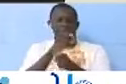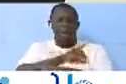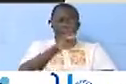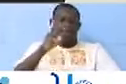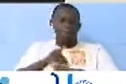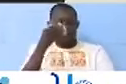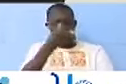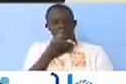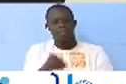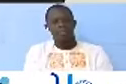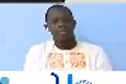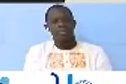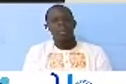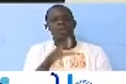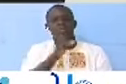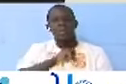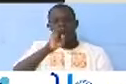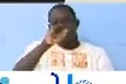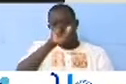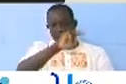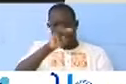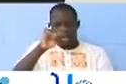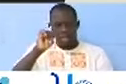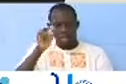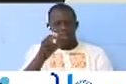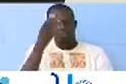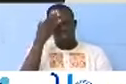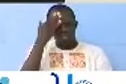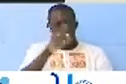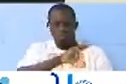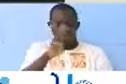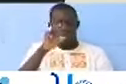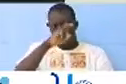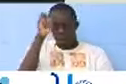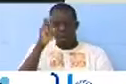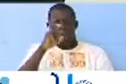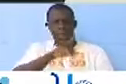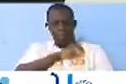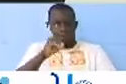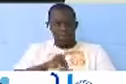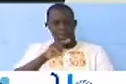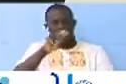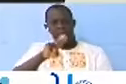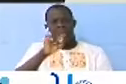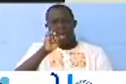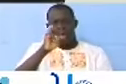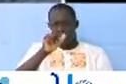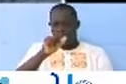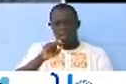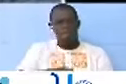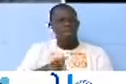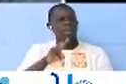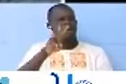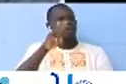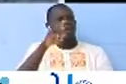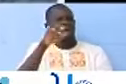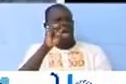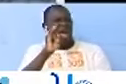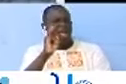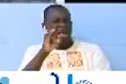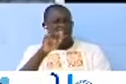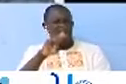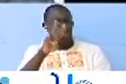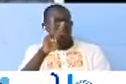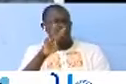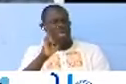these jargons we are not able to understand. What is invest and light detain? Yeah, when told manda do kola NIA, niko into sudun si